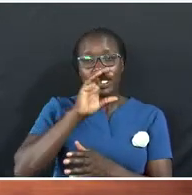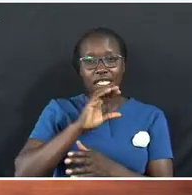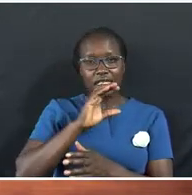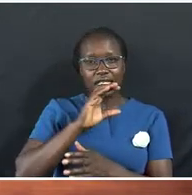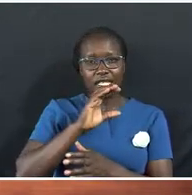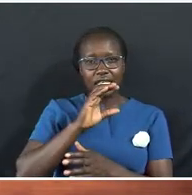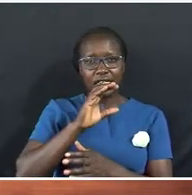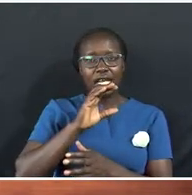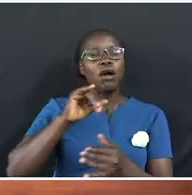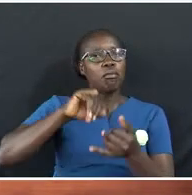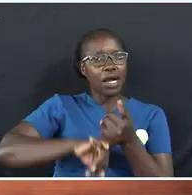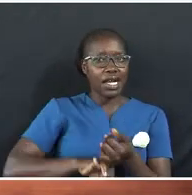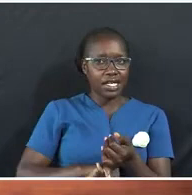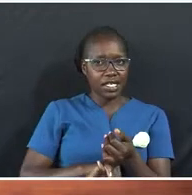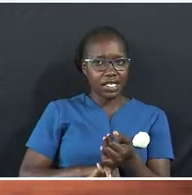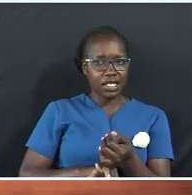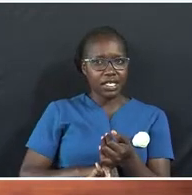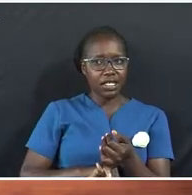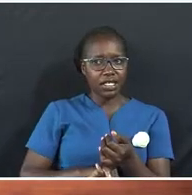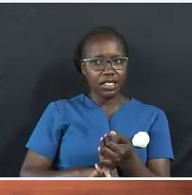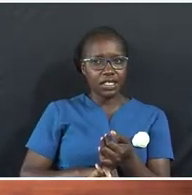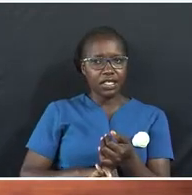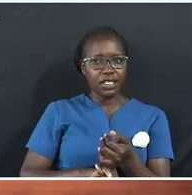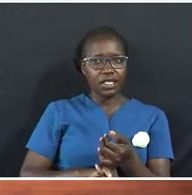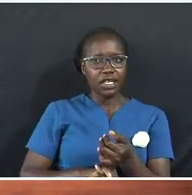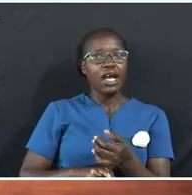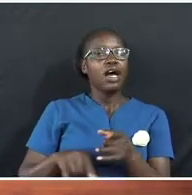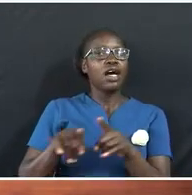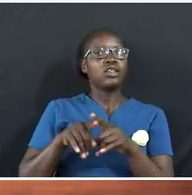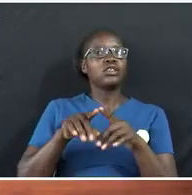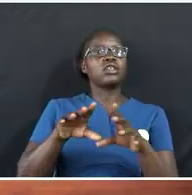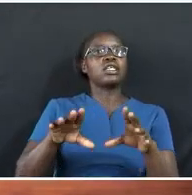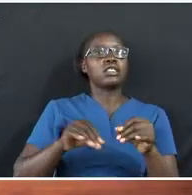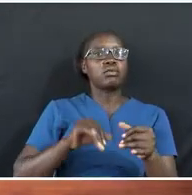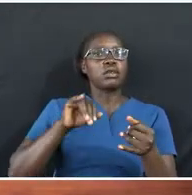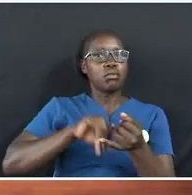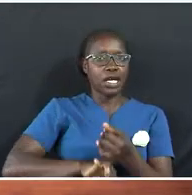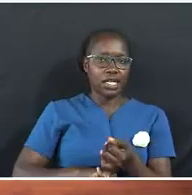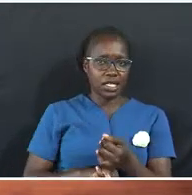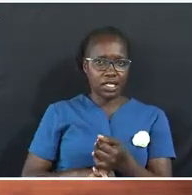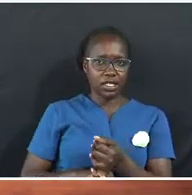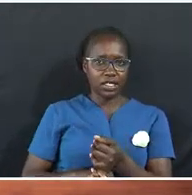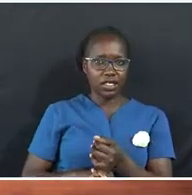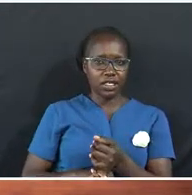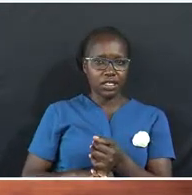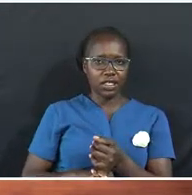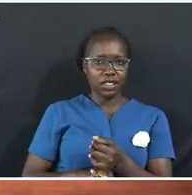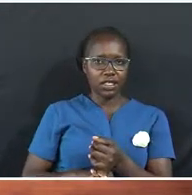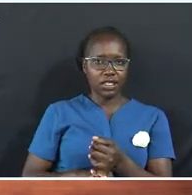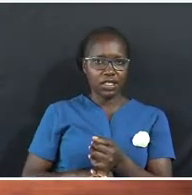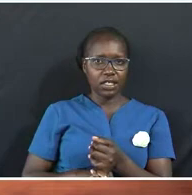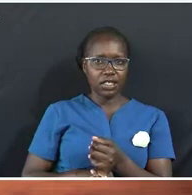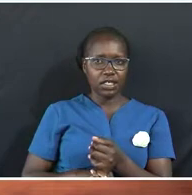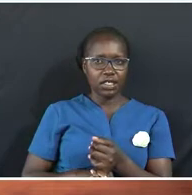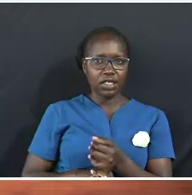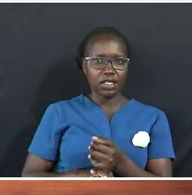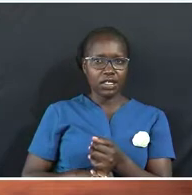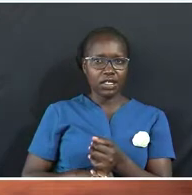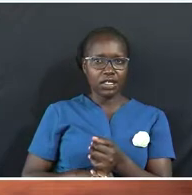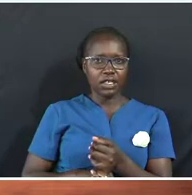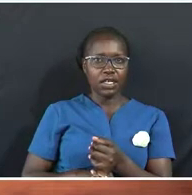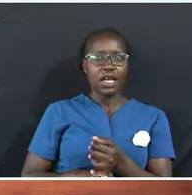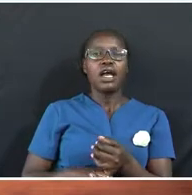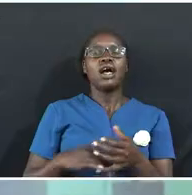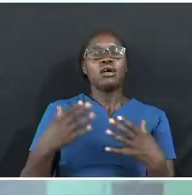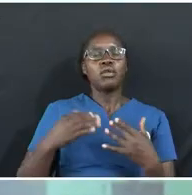They were doing also what? Marrying. And they were also given to what? Marrying. Yes. You know, married people are